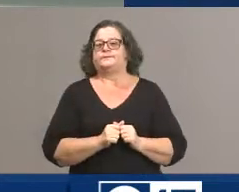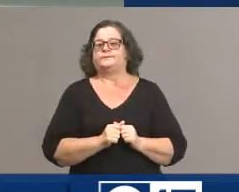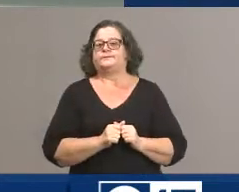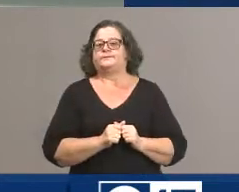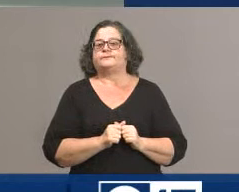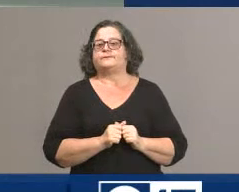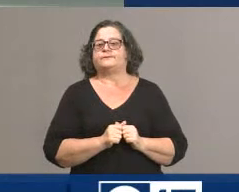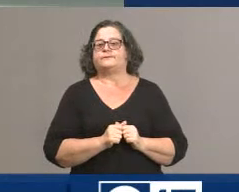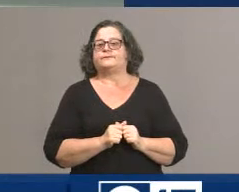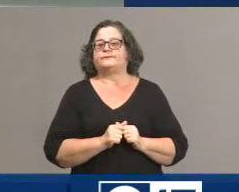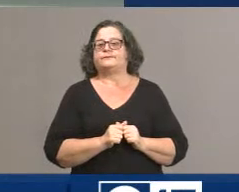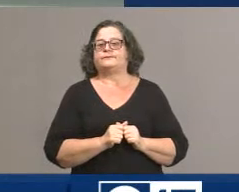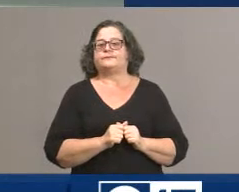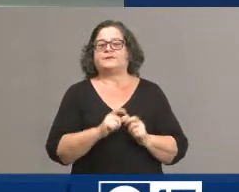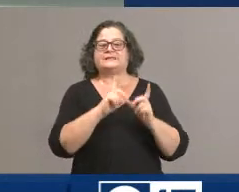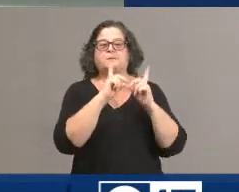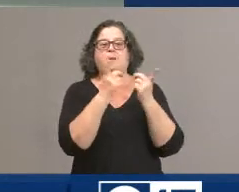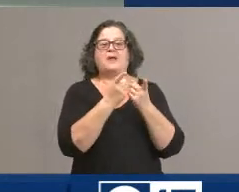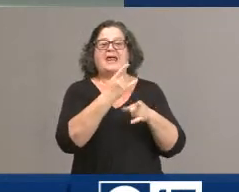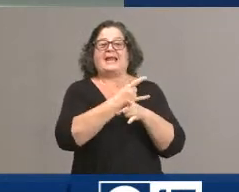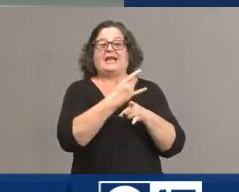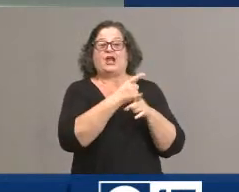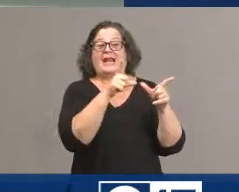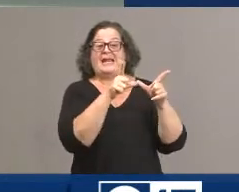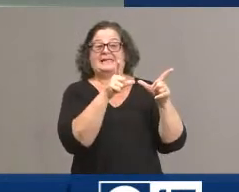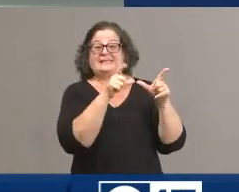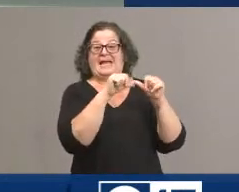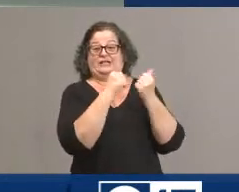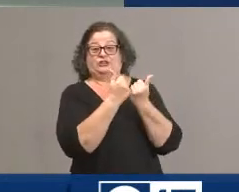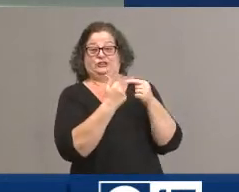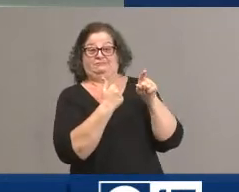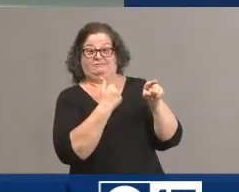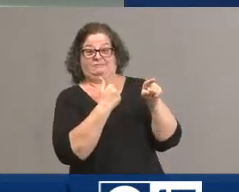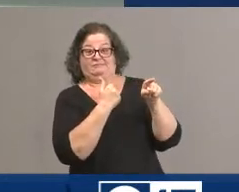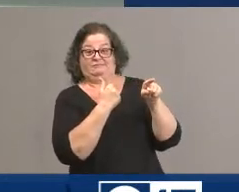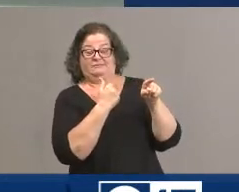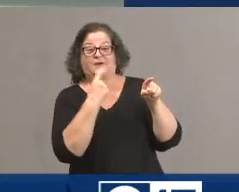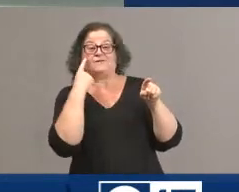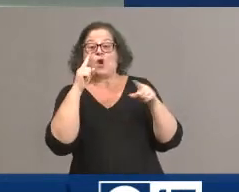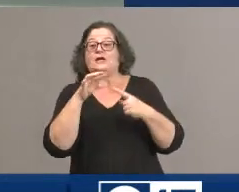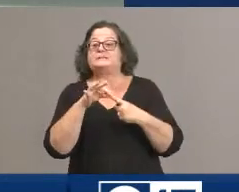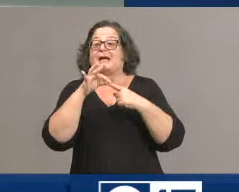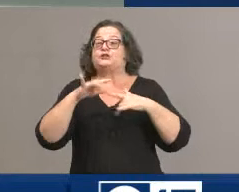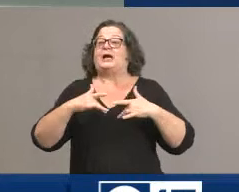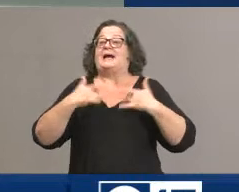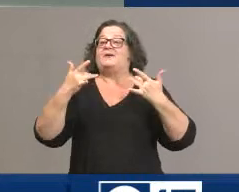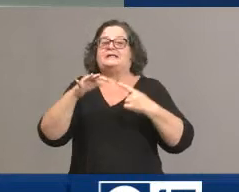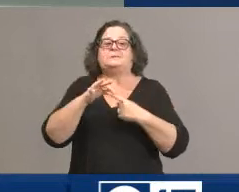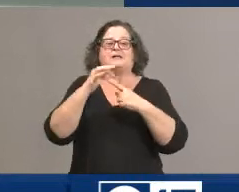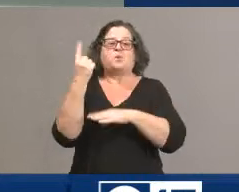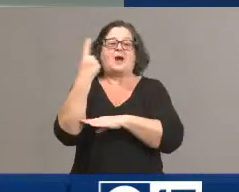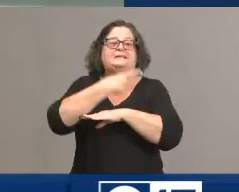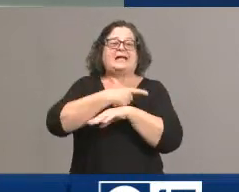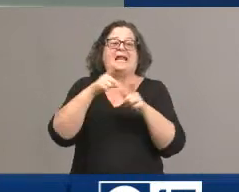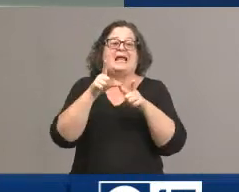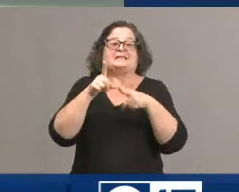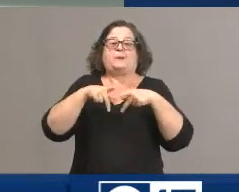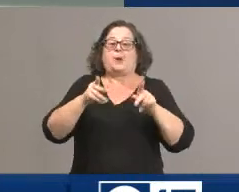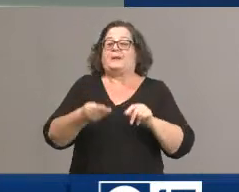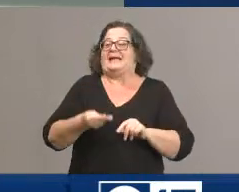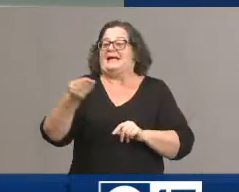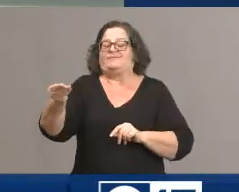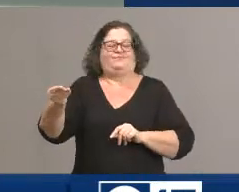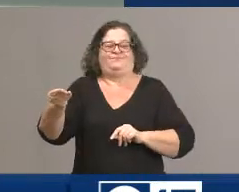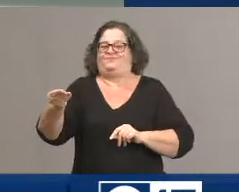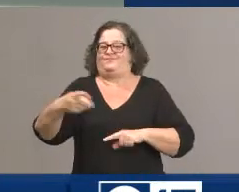event licenses, and this is applicable statewide. Cities and counties have the authority to approve larger